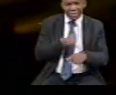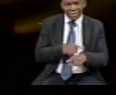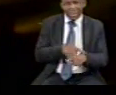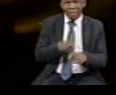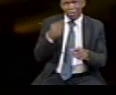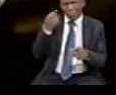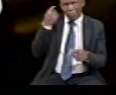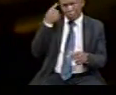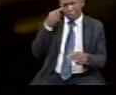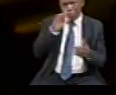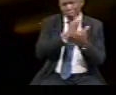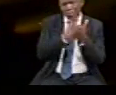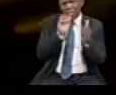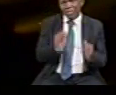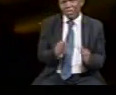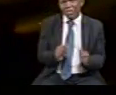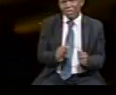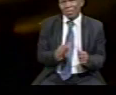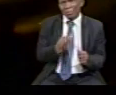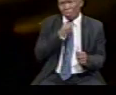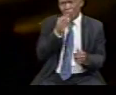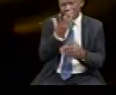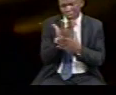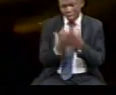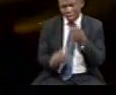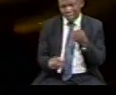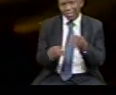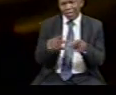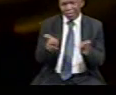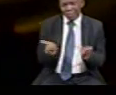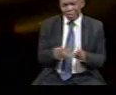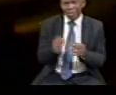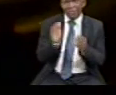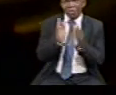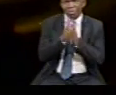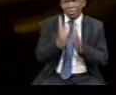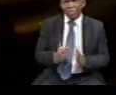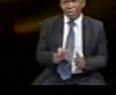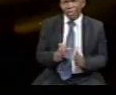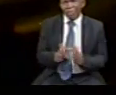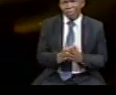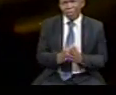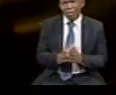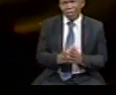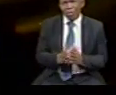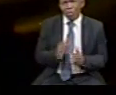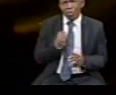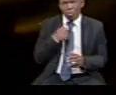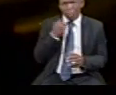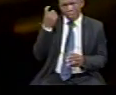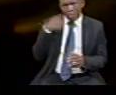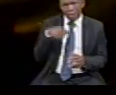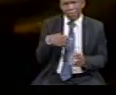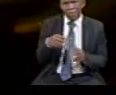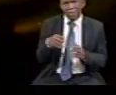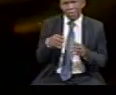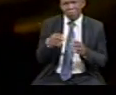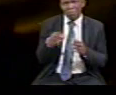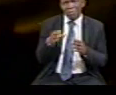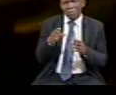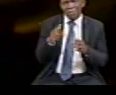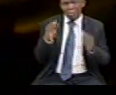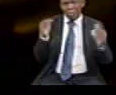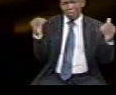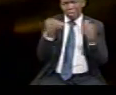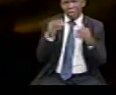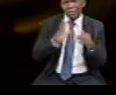believers are becoming lax at the place of prayer. And they can no longer pray. The desire to make a living and to do this and